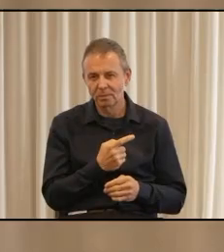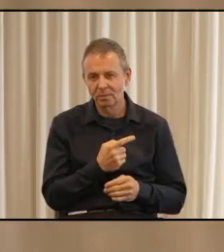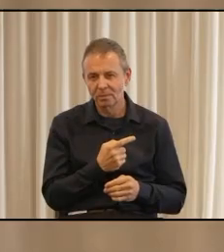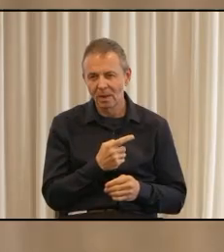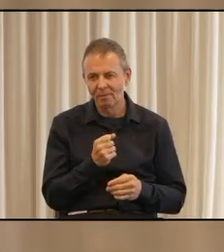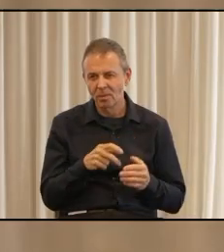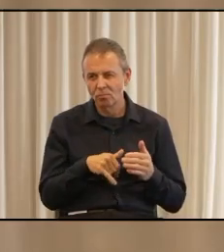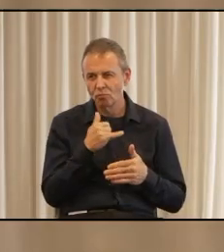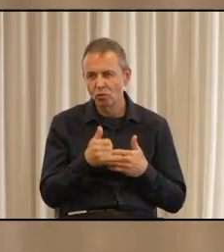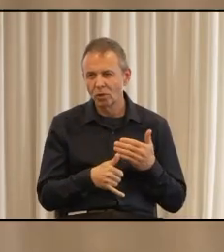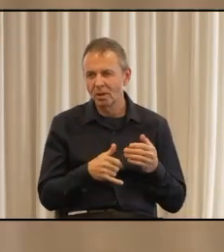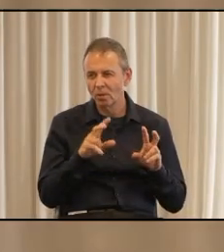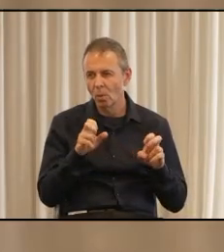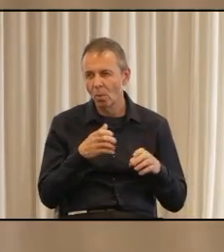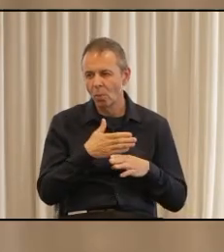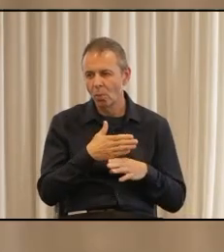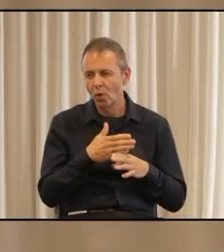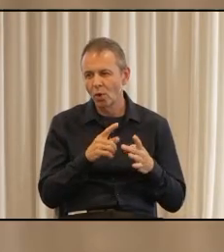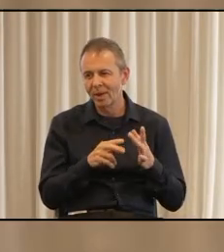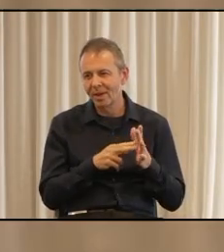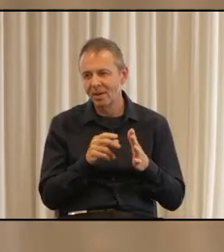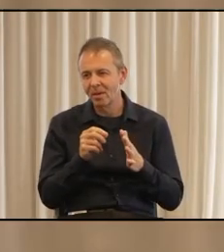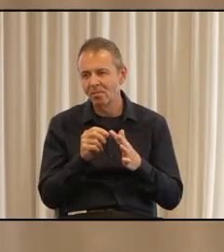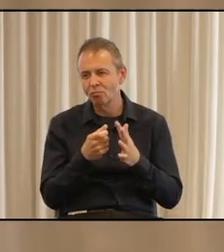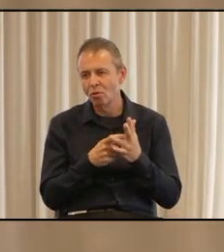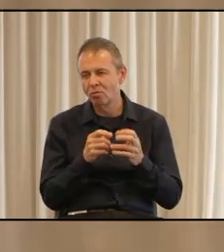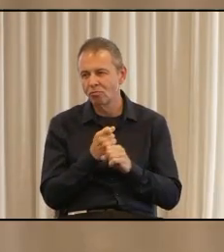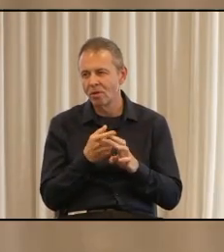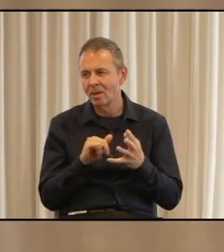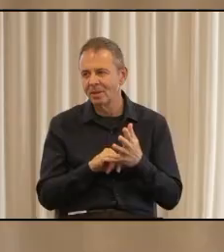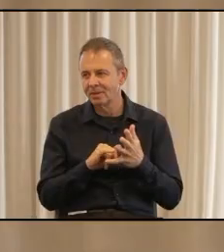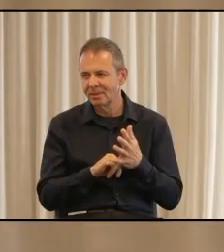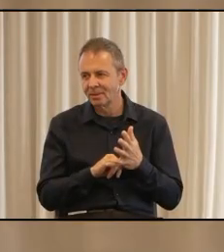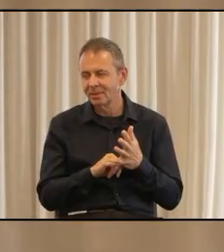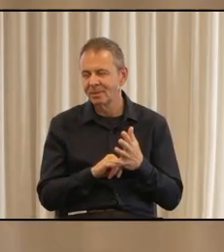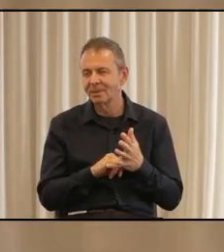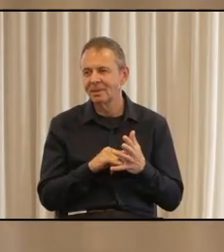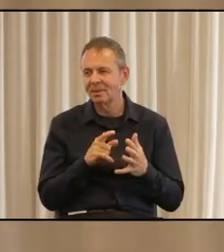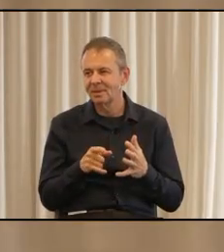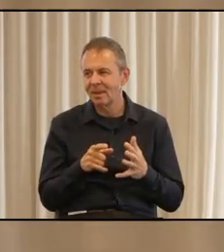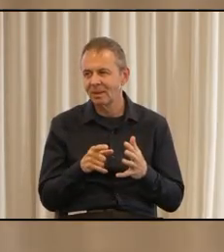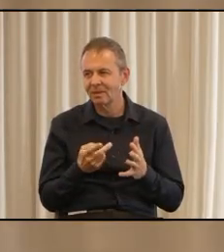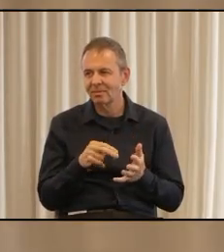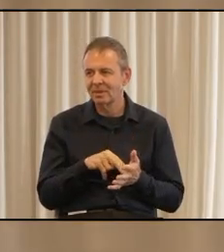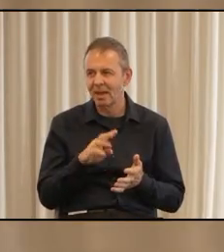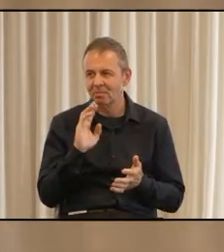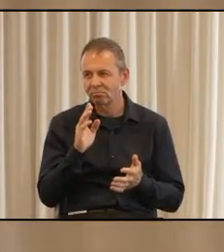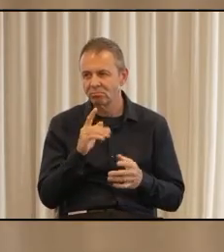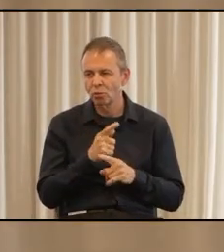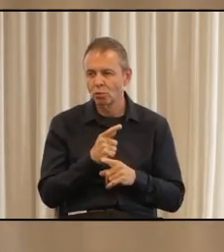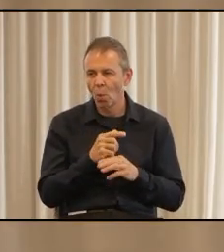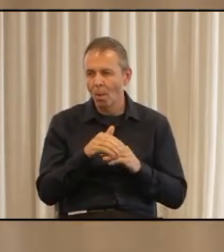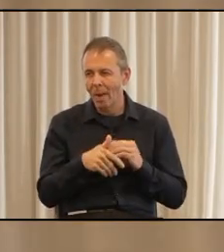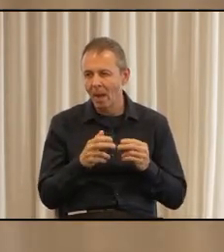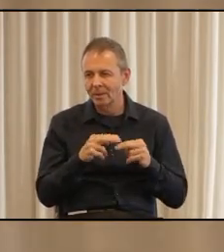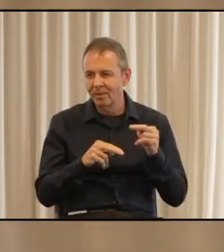project called Work in Progress, where she's done a public presentation and shared the work she's been developing for her art exhibition, and